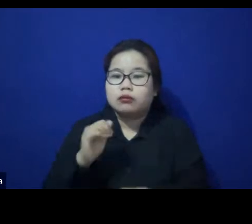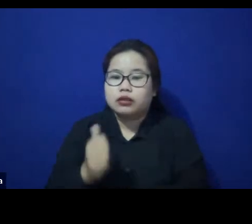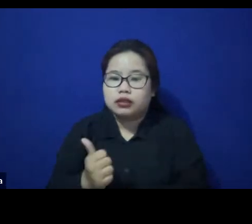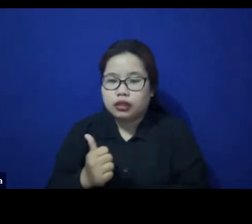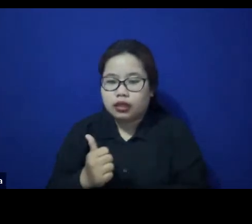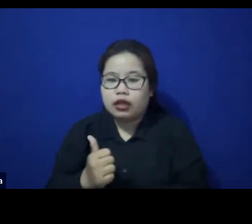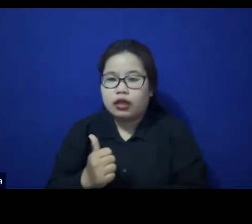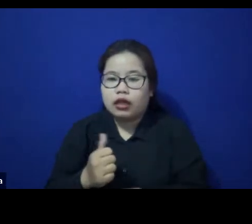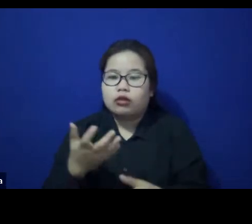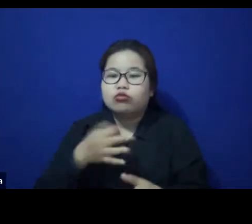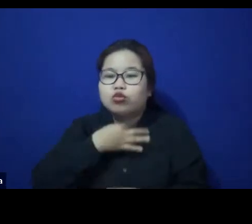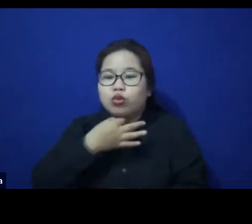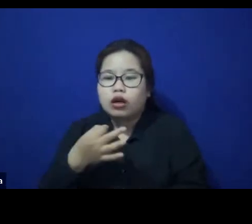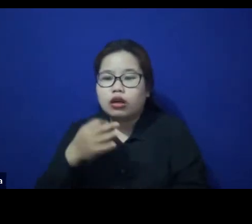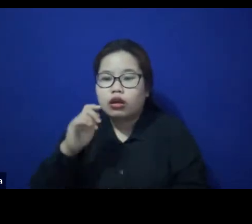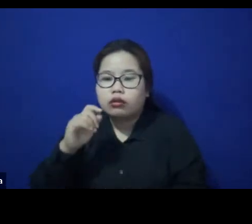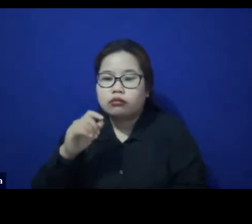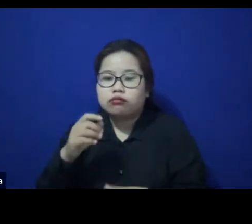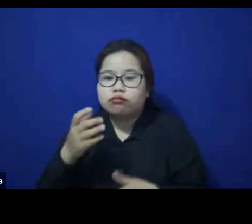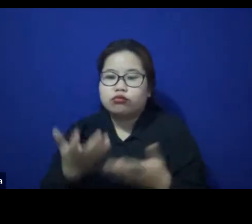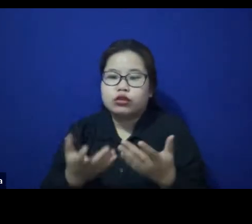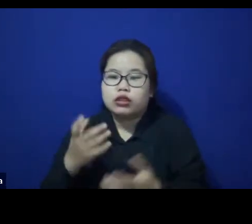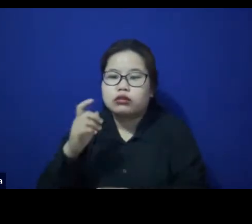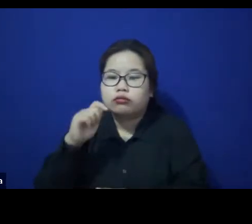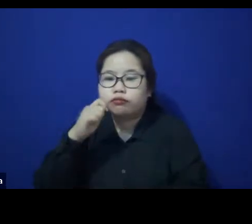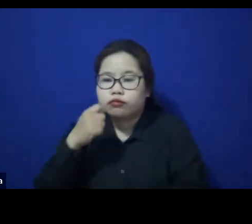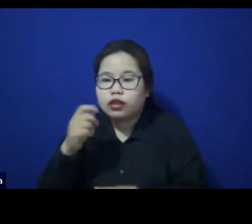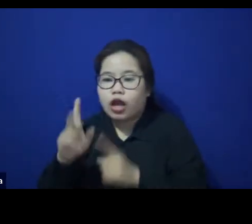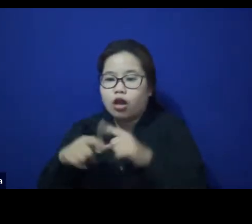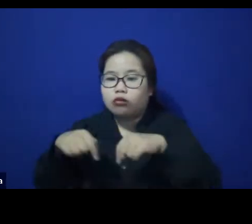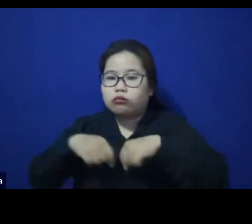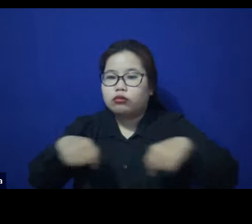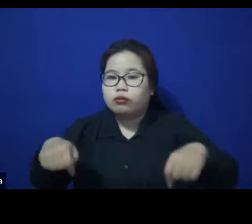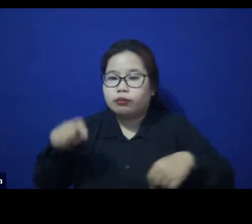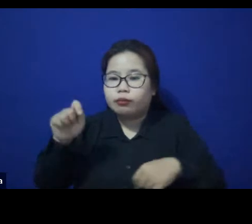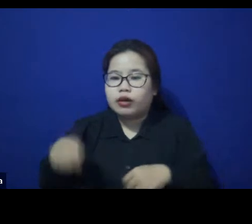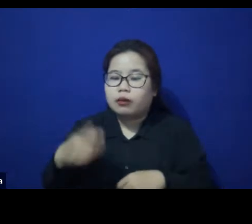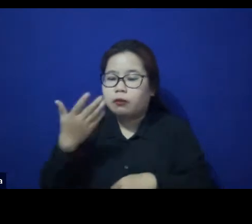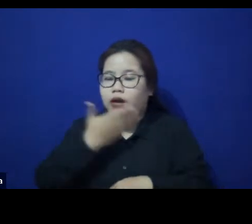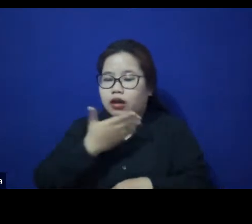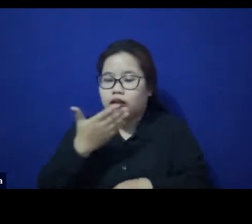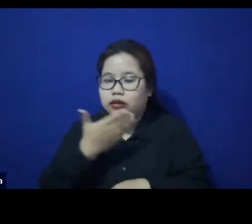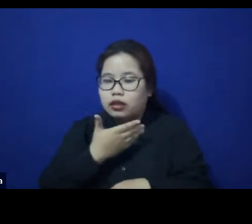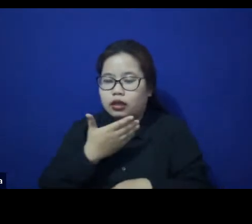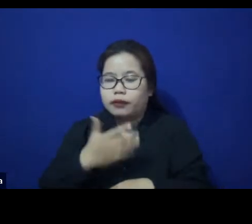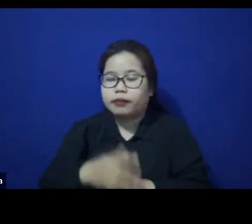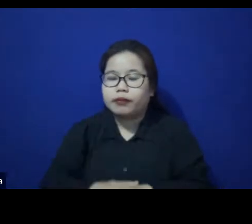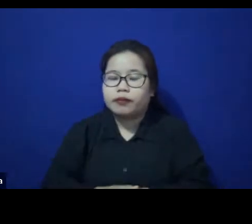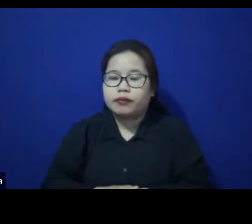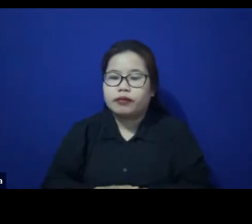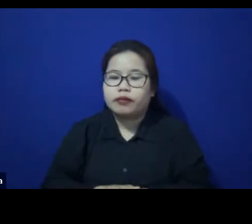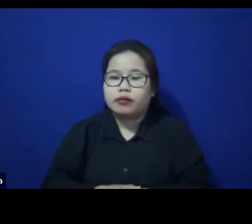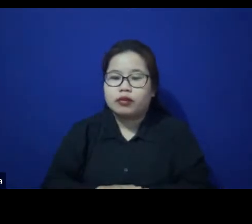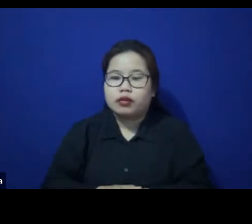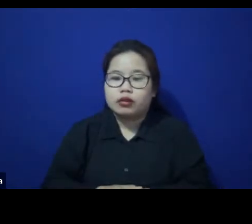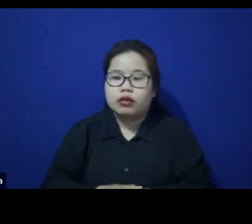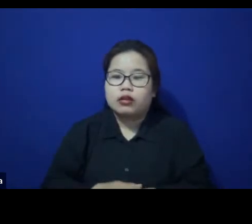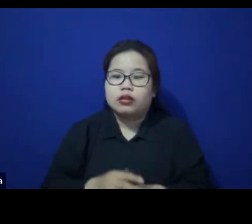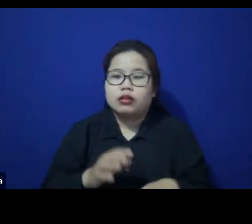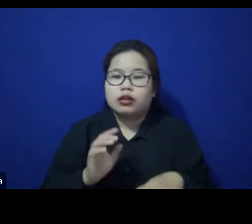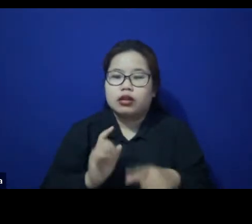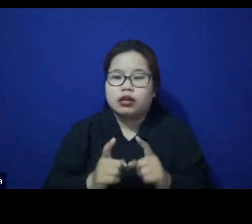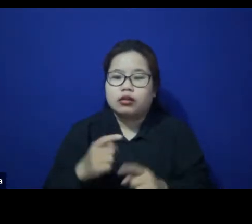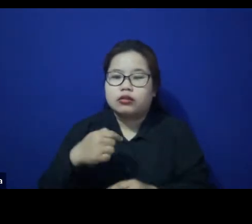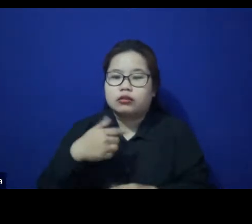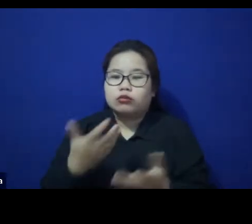speak both in English and Bahasa during this session. Well, mostly I will probably speak in English, yeah.